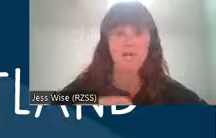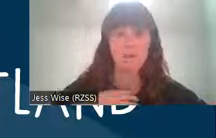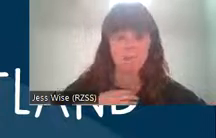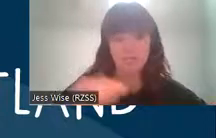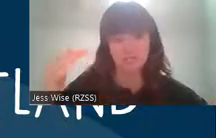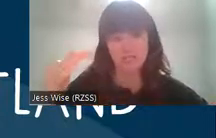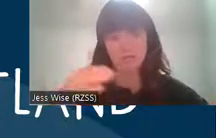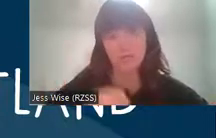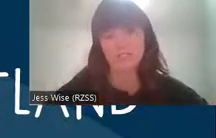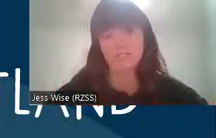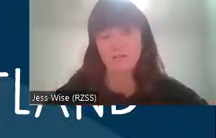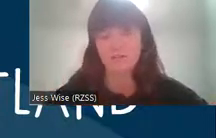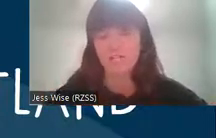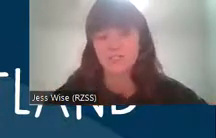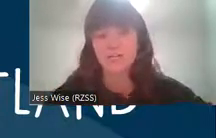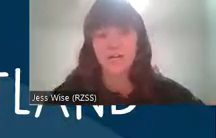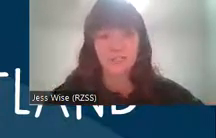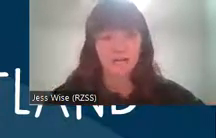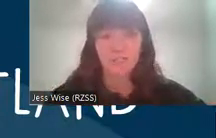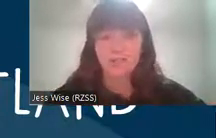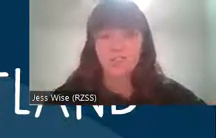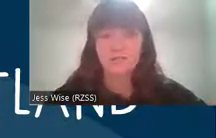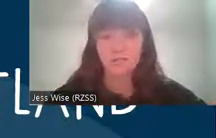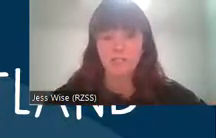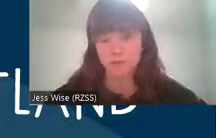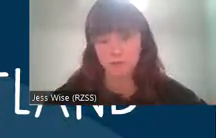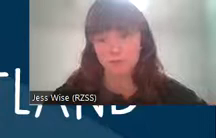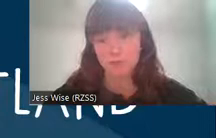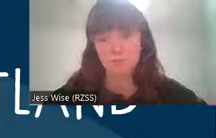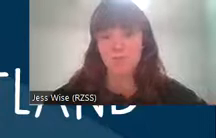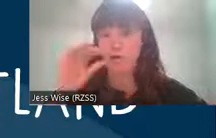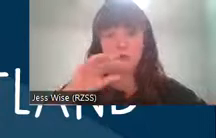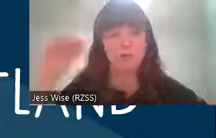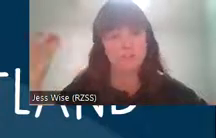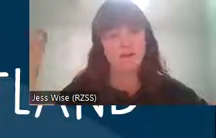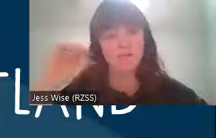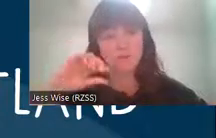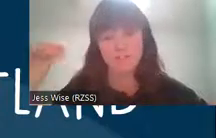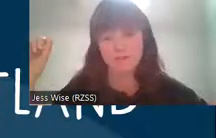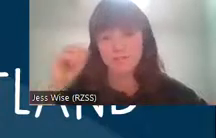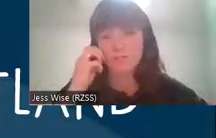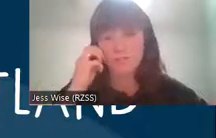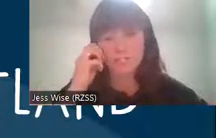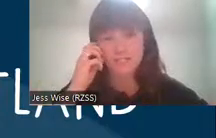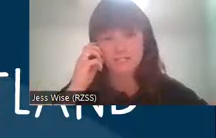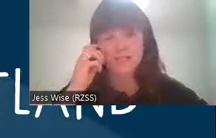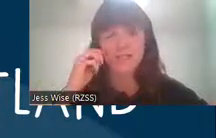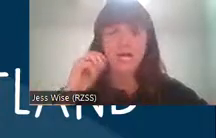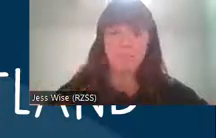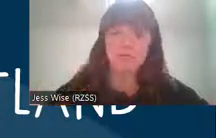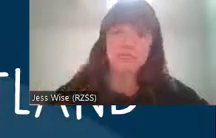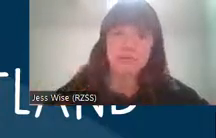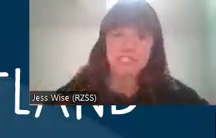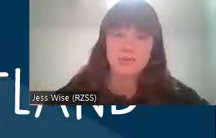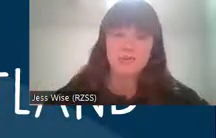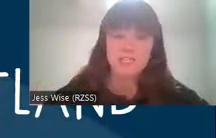we have pushed the importance of outreach and community right to the forefront. So alongside our conservation objectives.